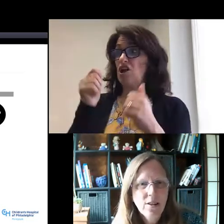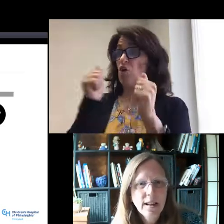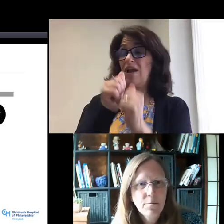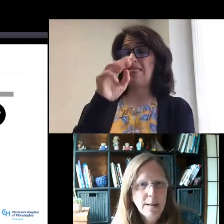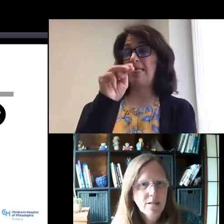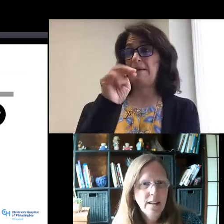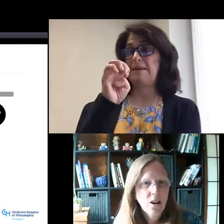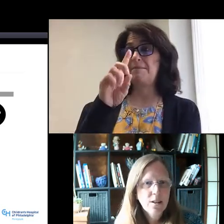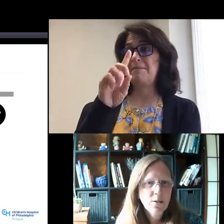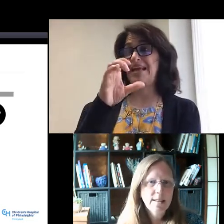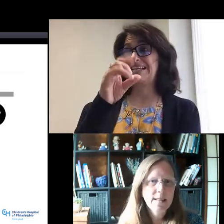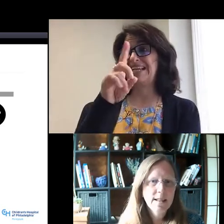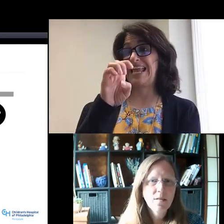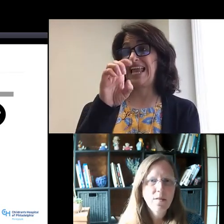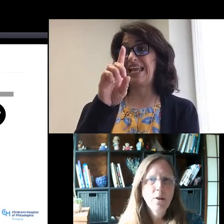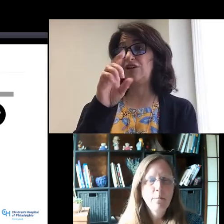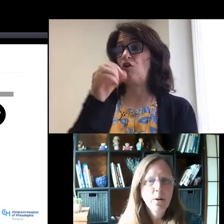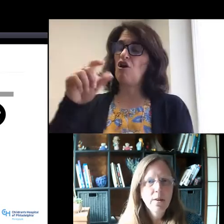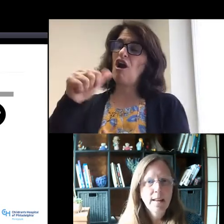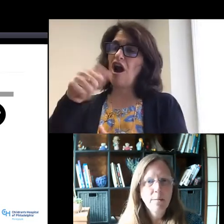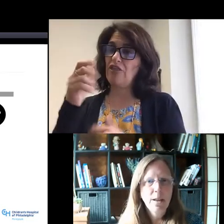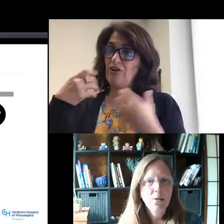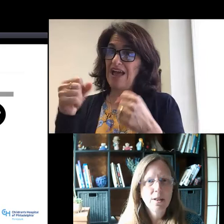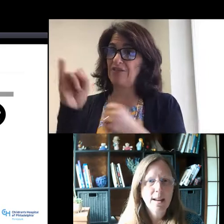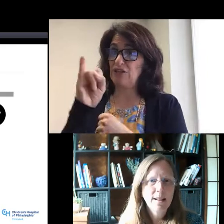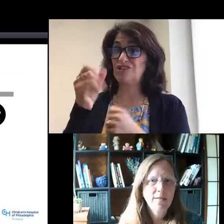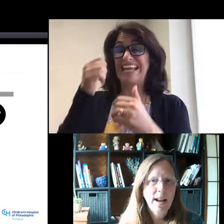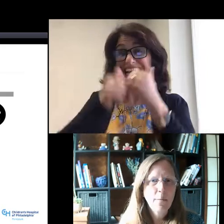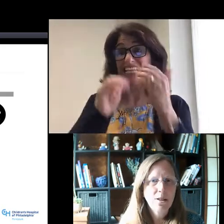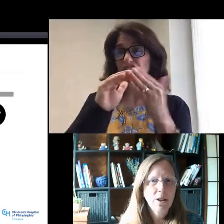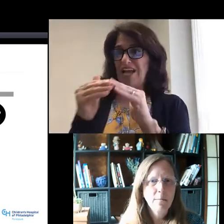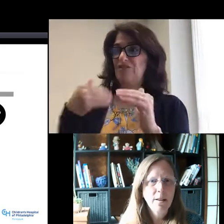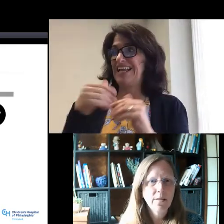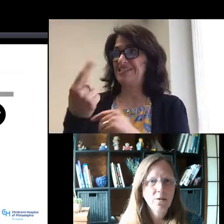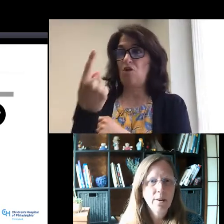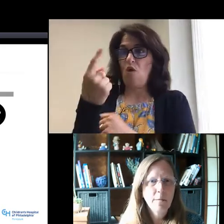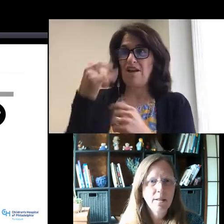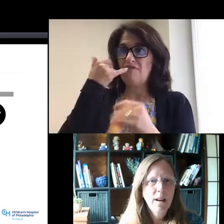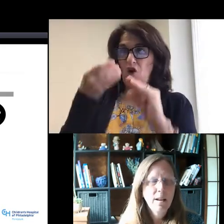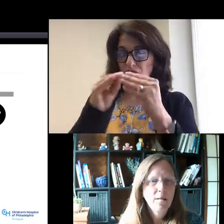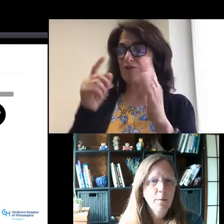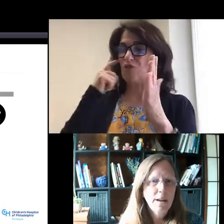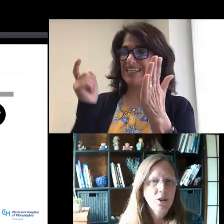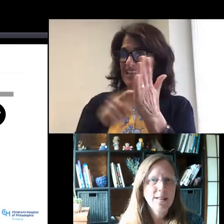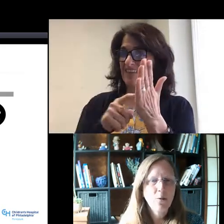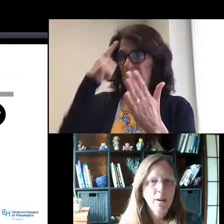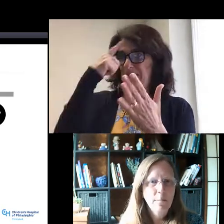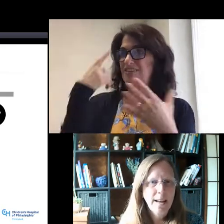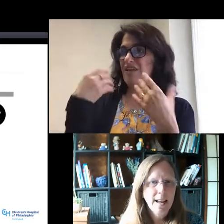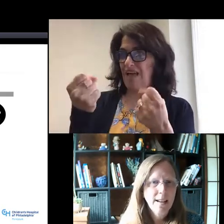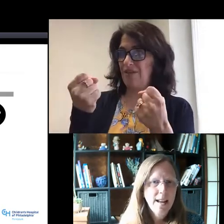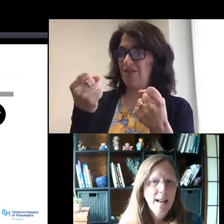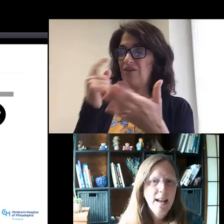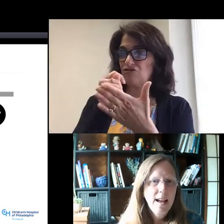Each county in Pennsylvania also has a single phone number that can be used to identify outpatient mental health treatment for patients enrolled